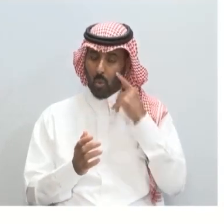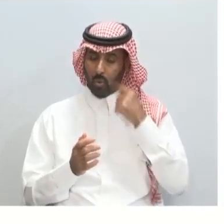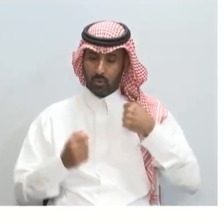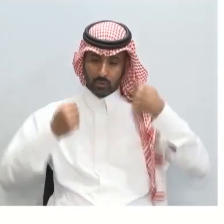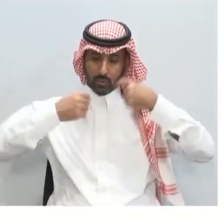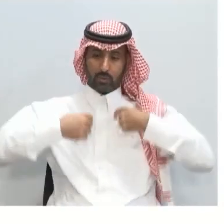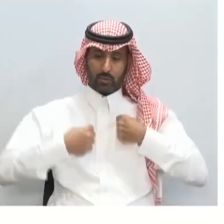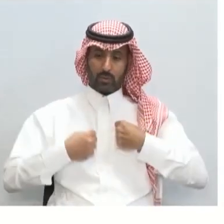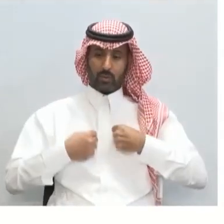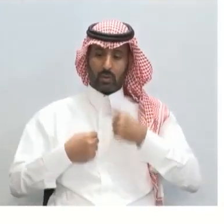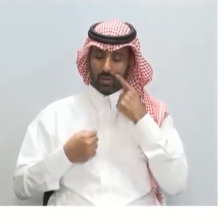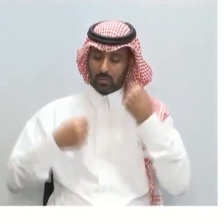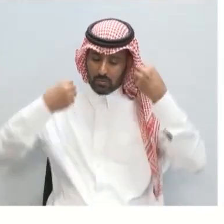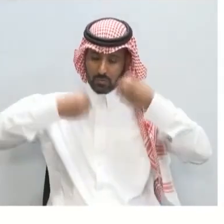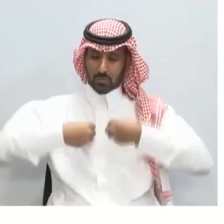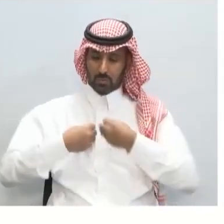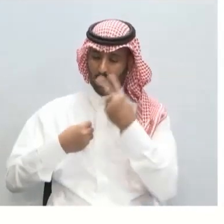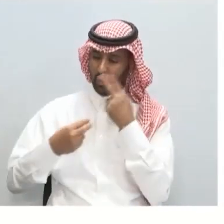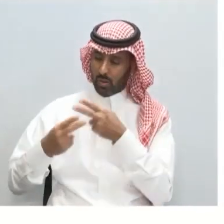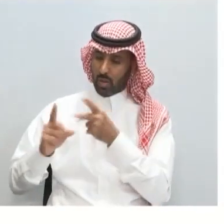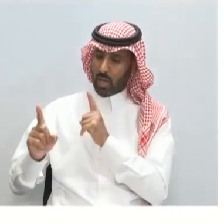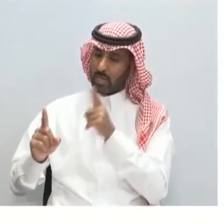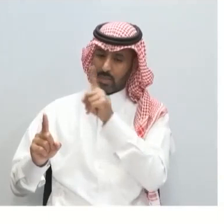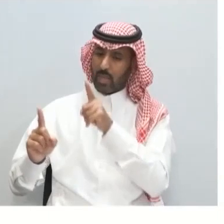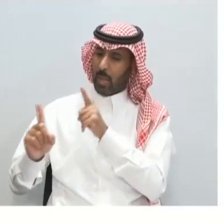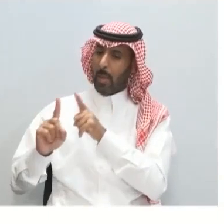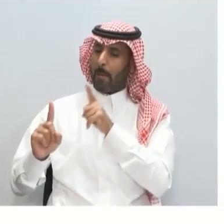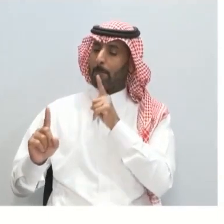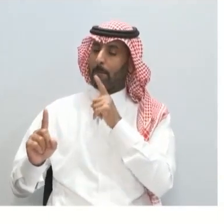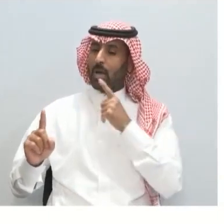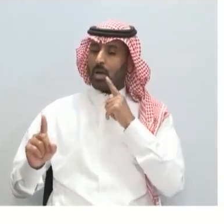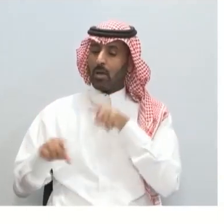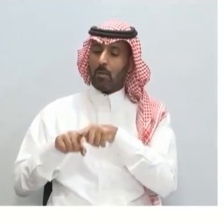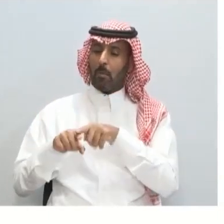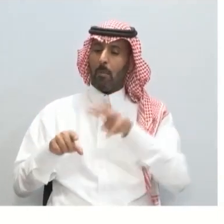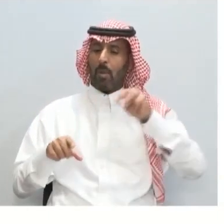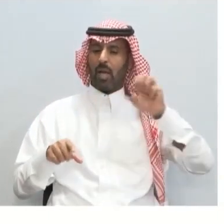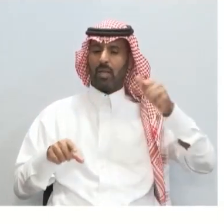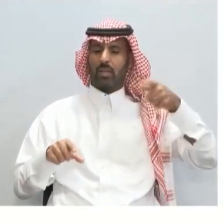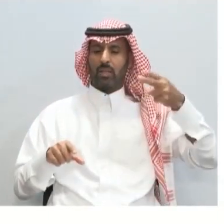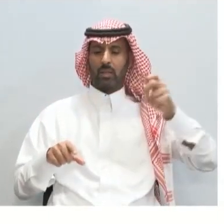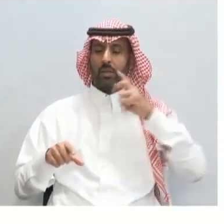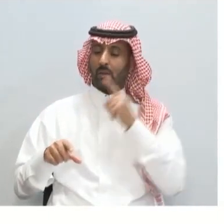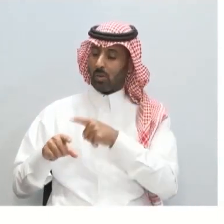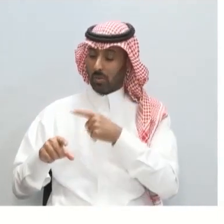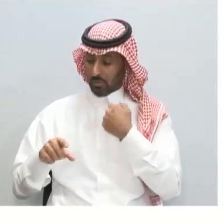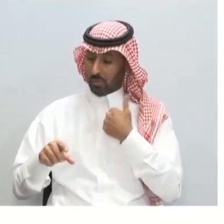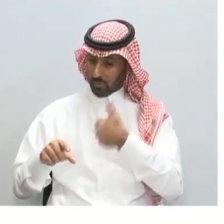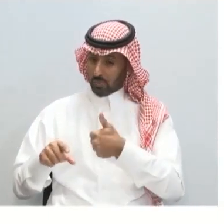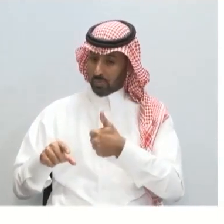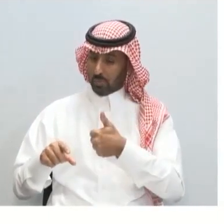thinks of it Mah doesn't like it but says she does what would you have have